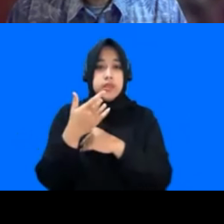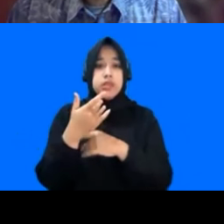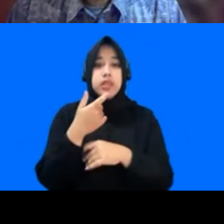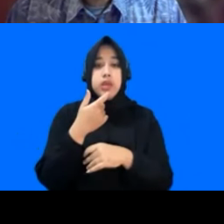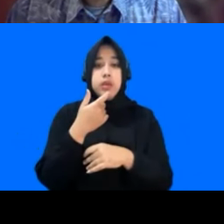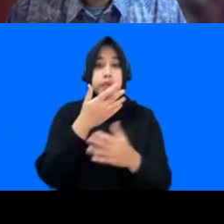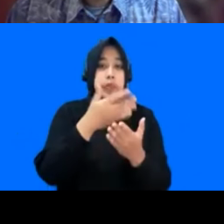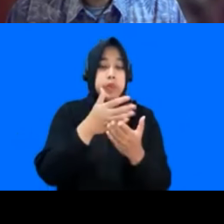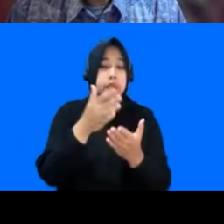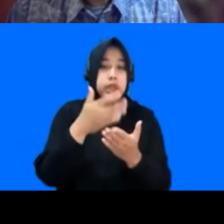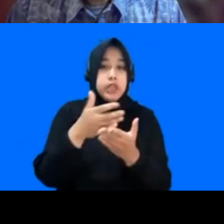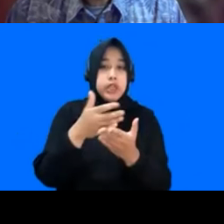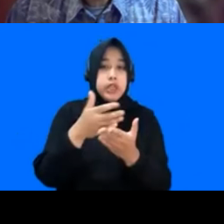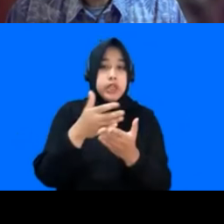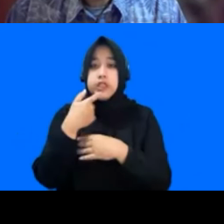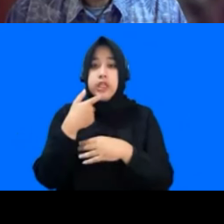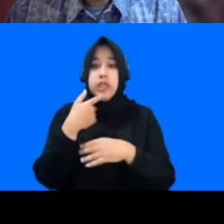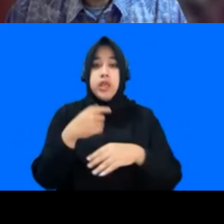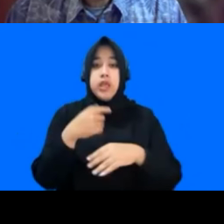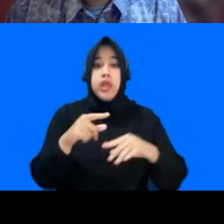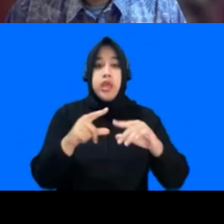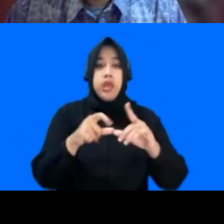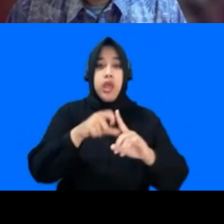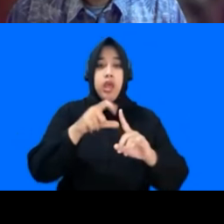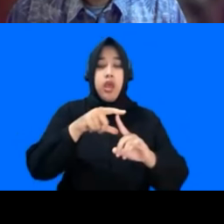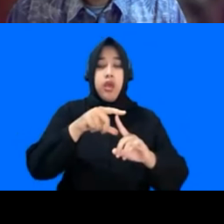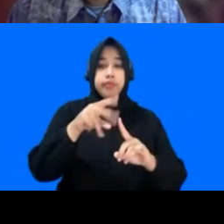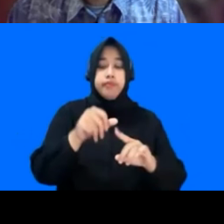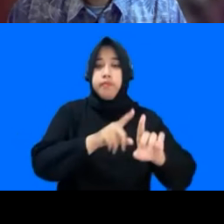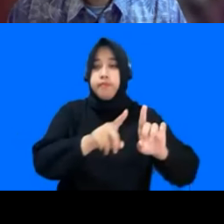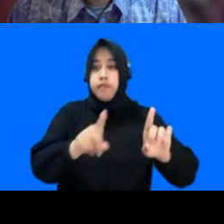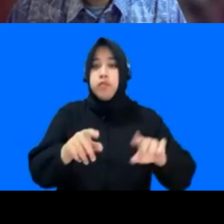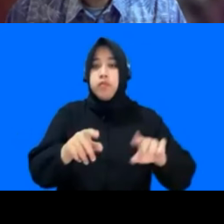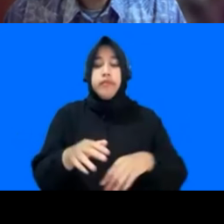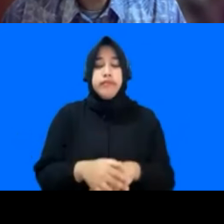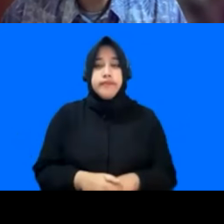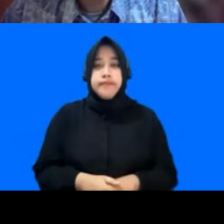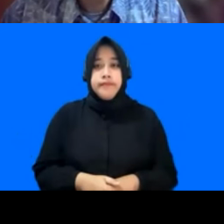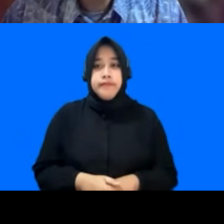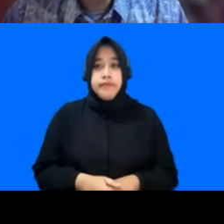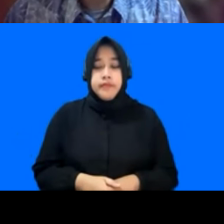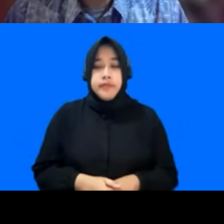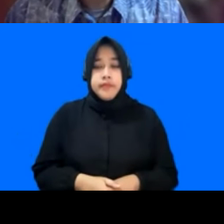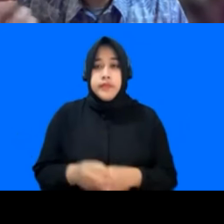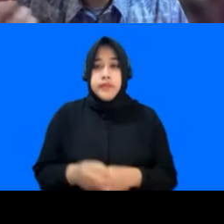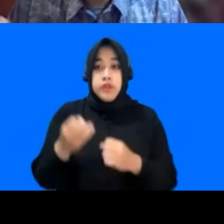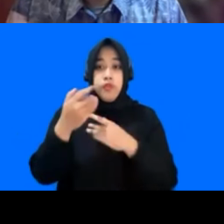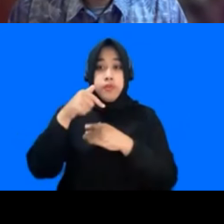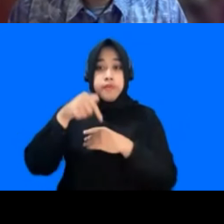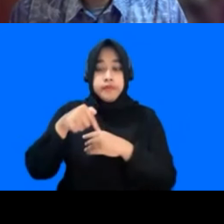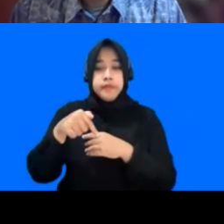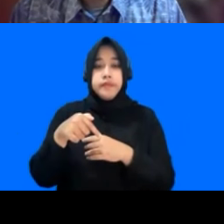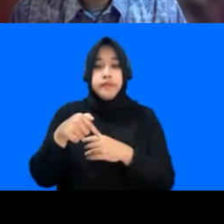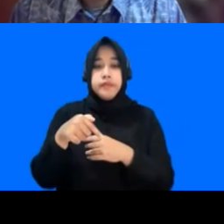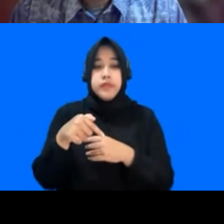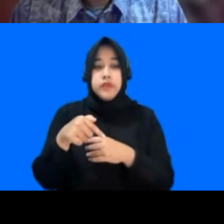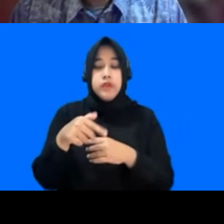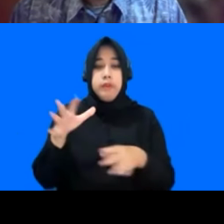informal channels is actually a very important role that we play in building these